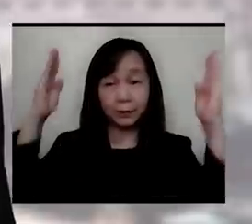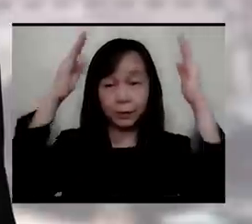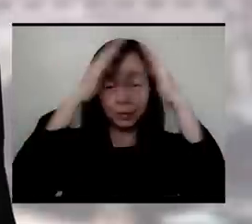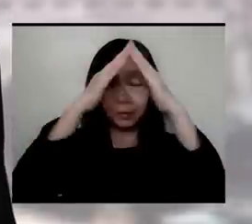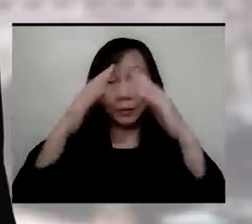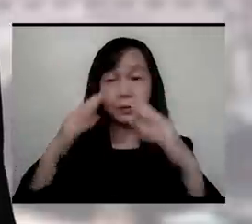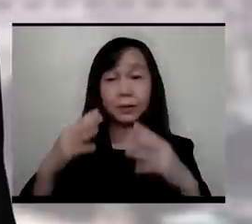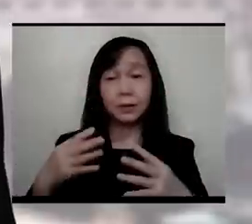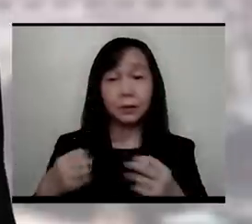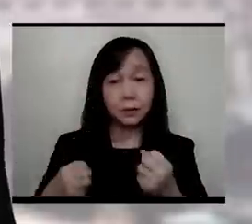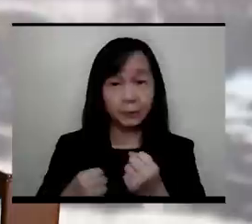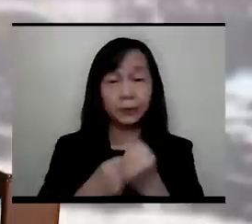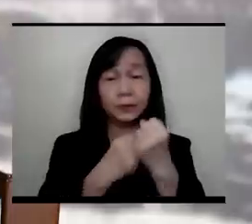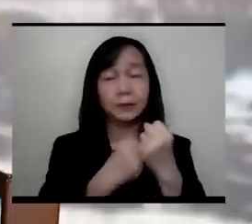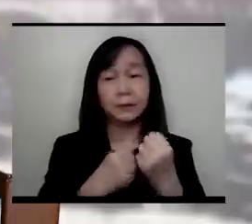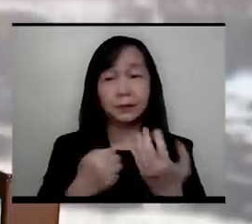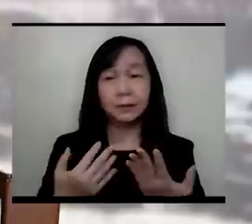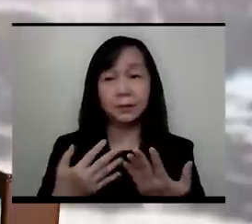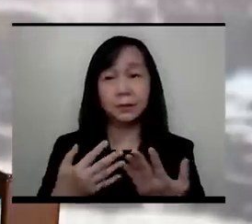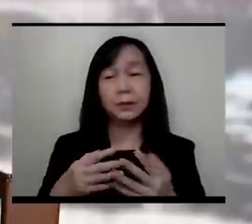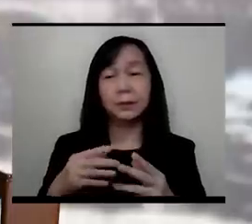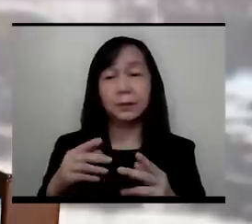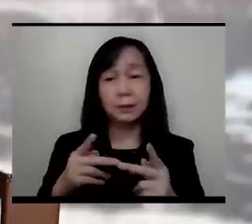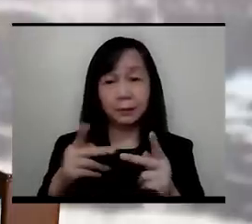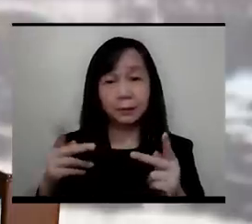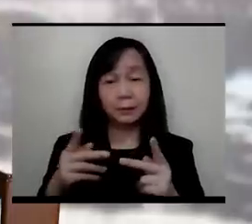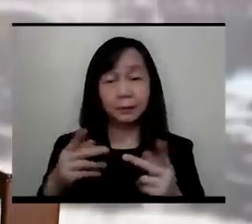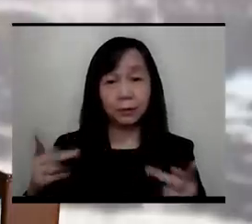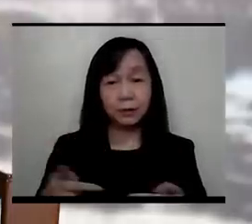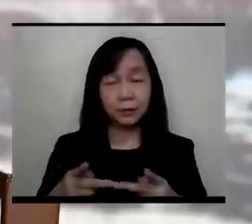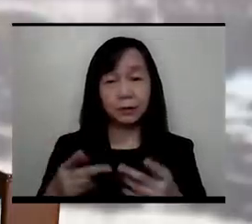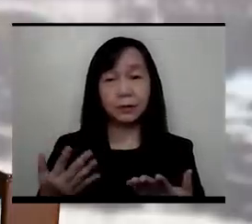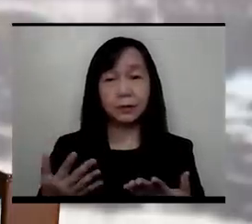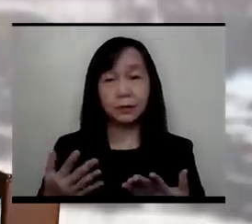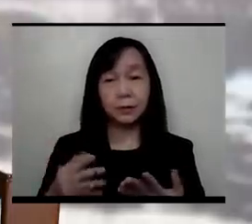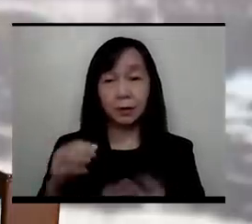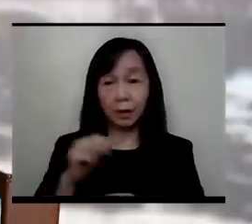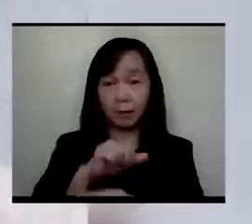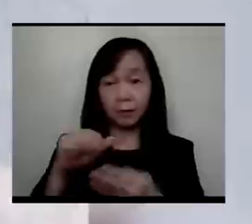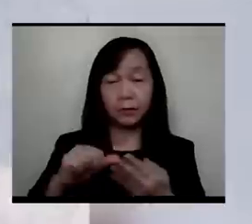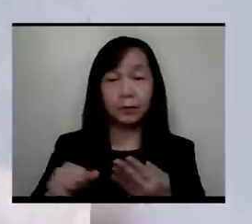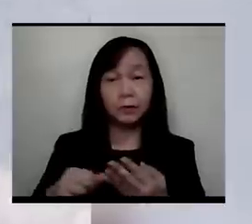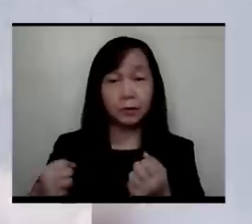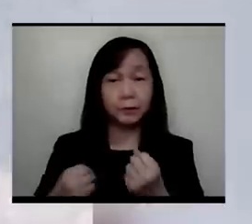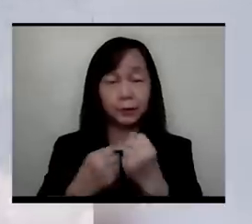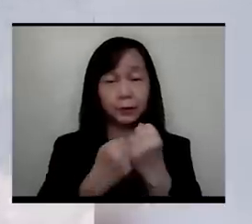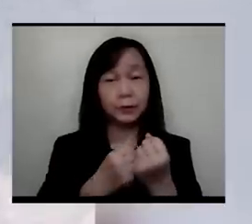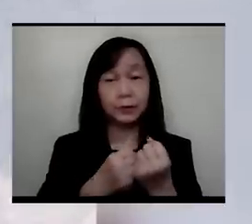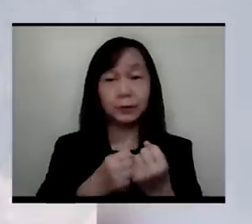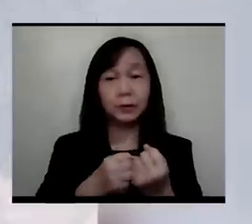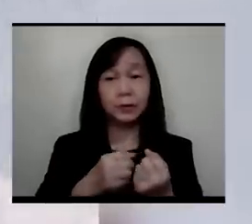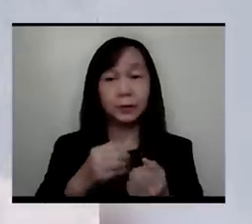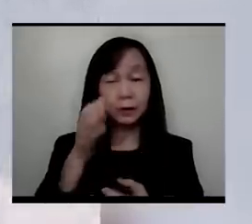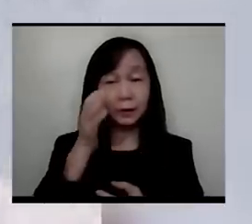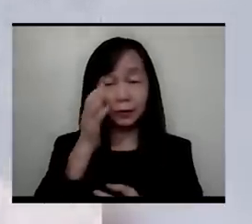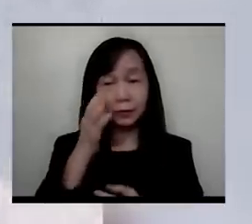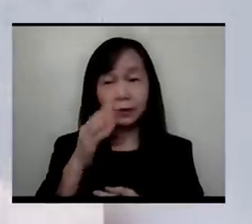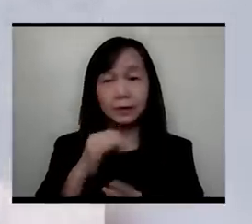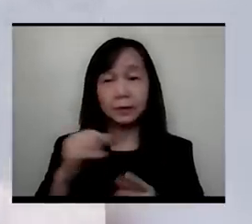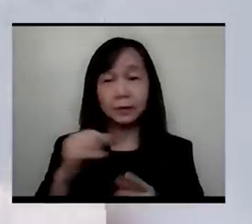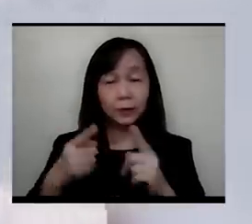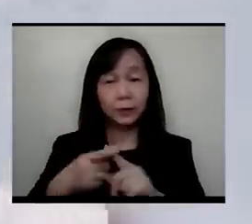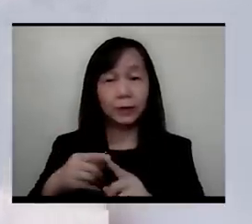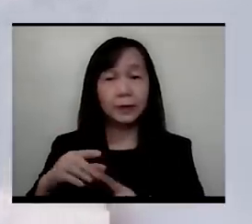On the controversy Among those Who supported Cornelius Was his friend Cyprian Bishop of